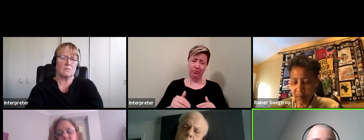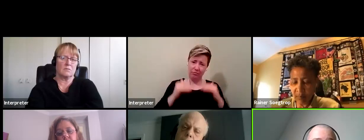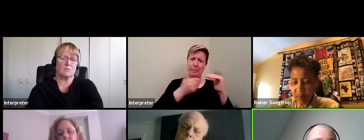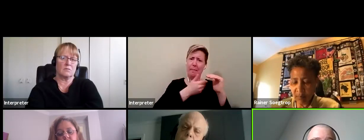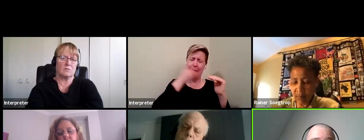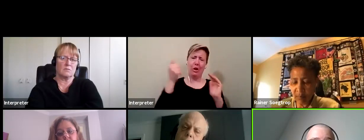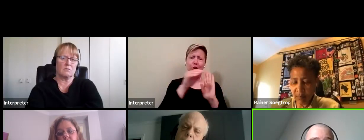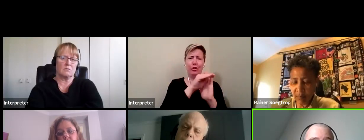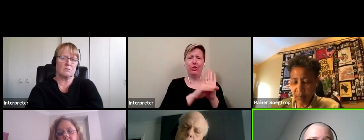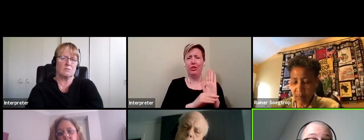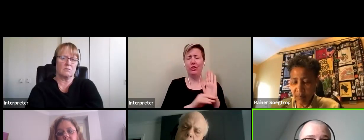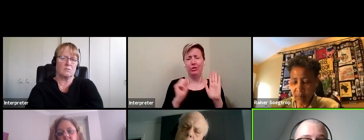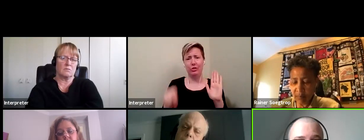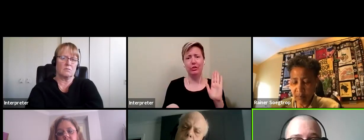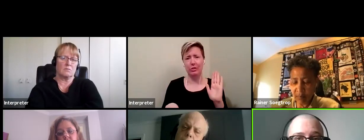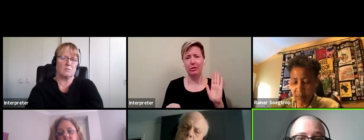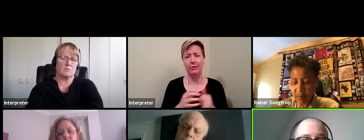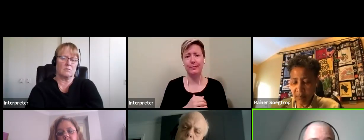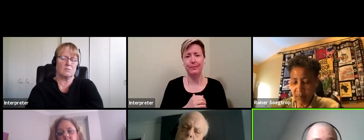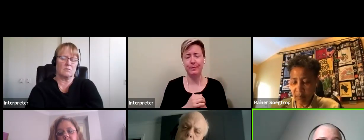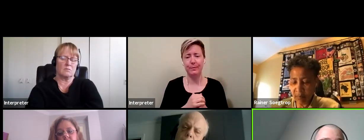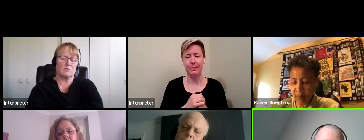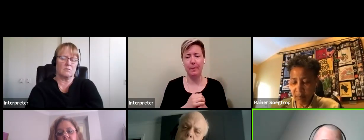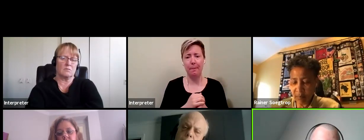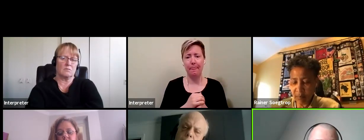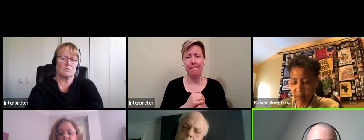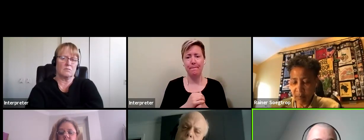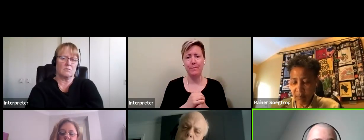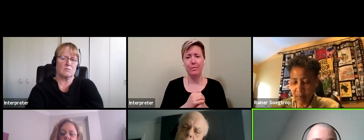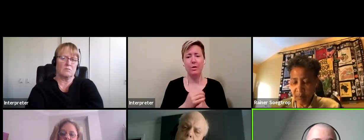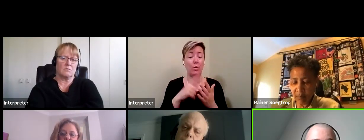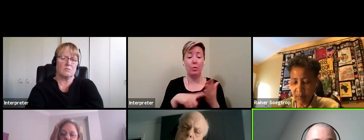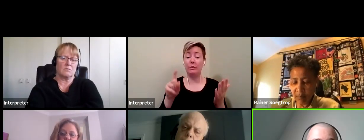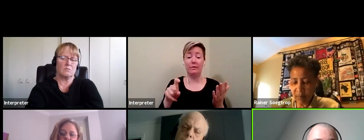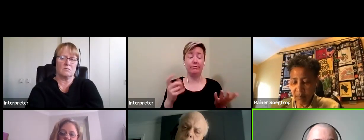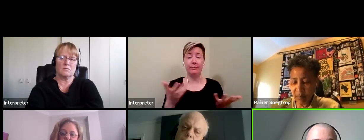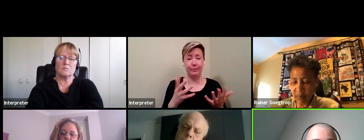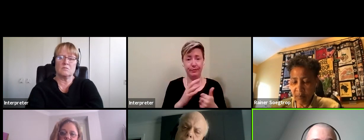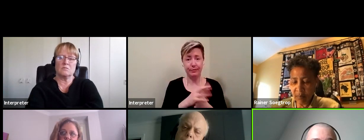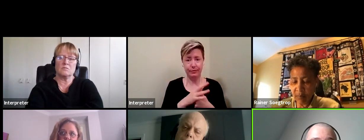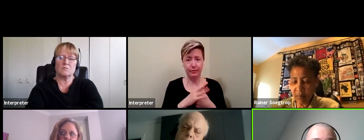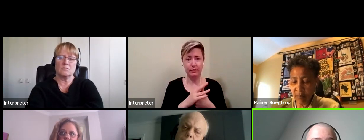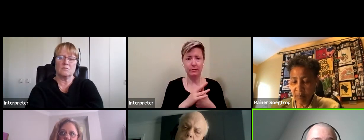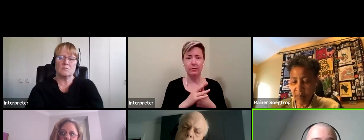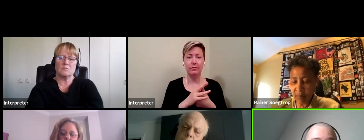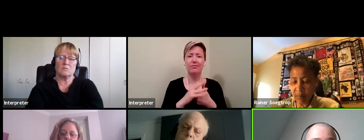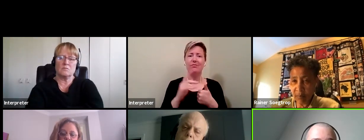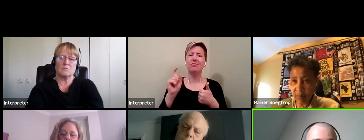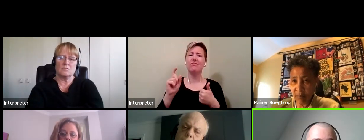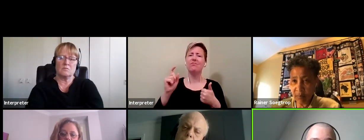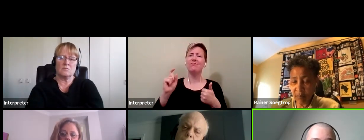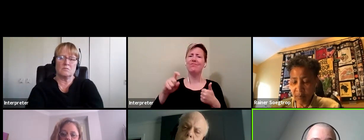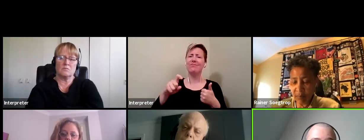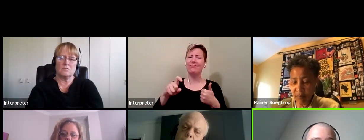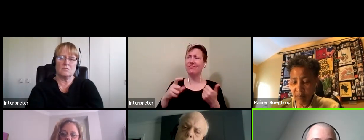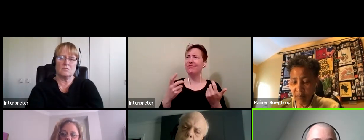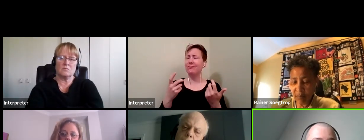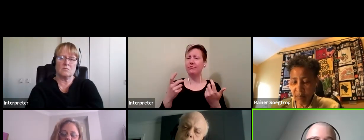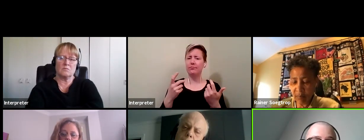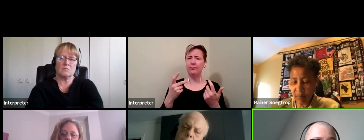So here's what we need, or at least here's some of what we need. First, we need a framework that focuses on questions